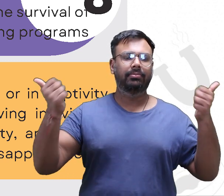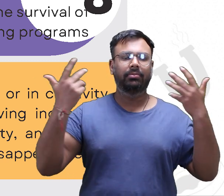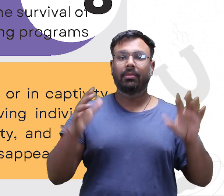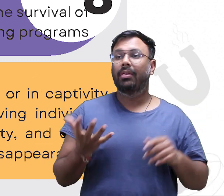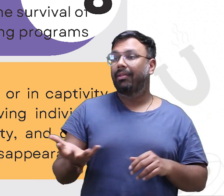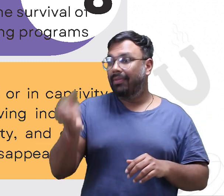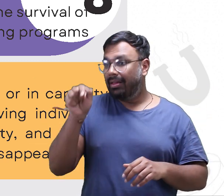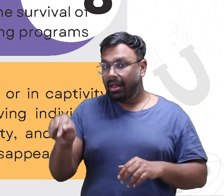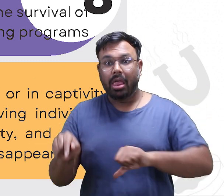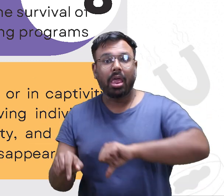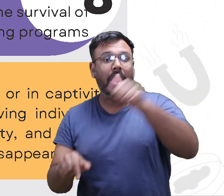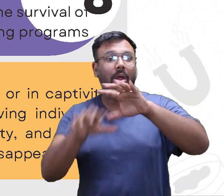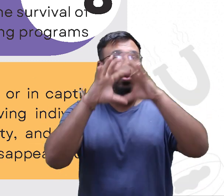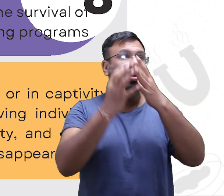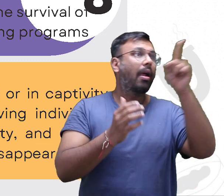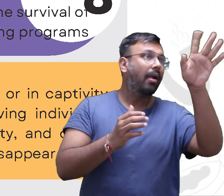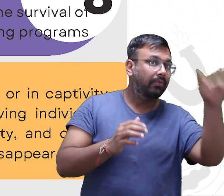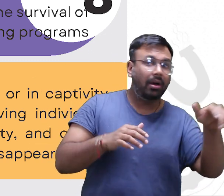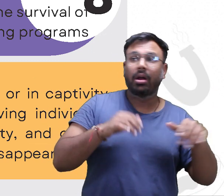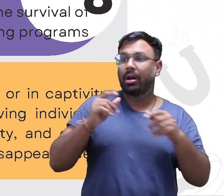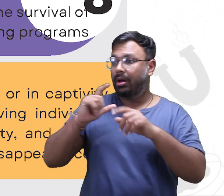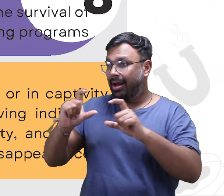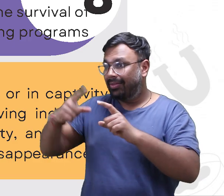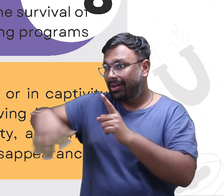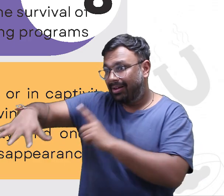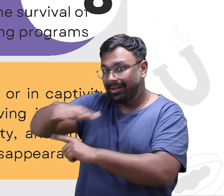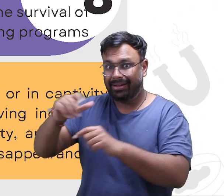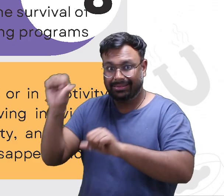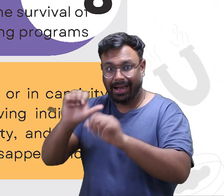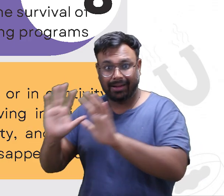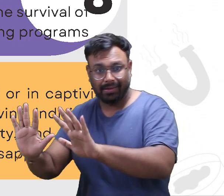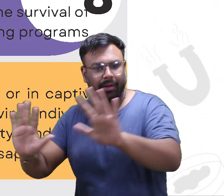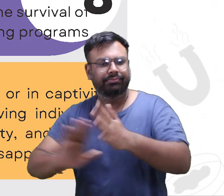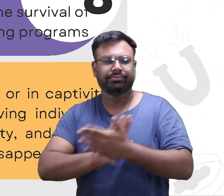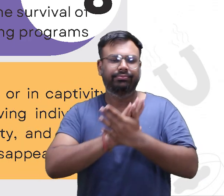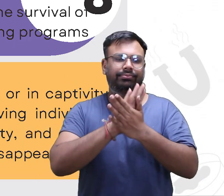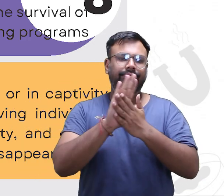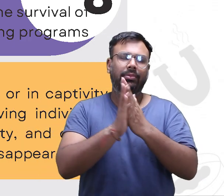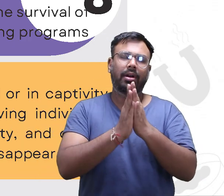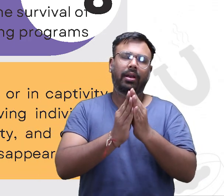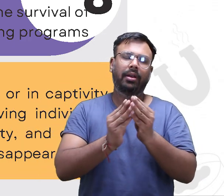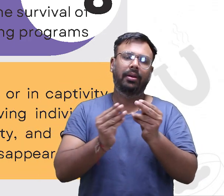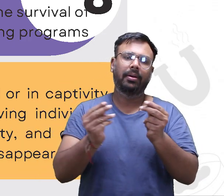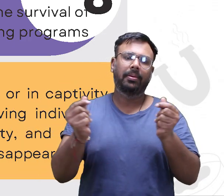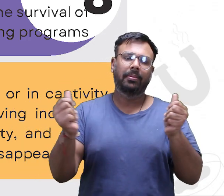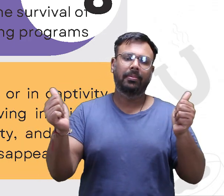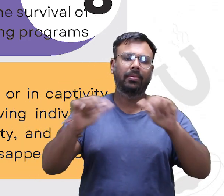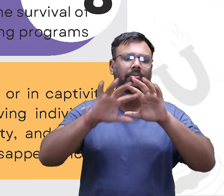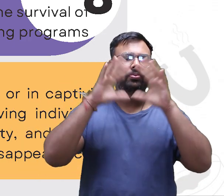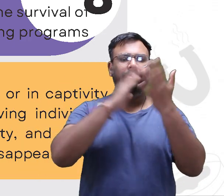EX. Species in this category are no longer found in the wild or in